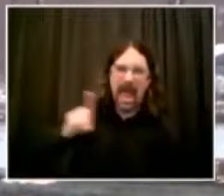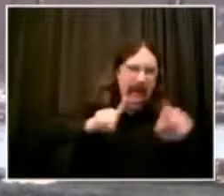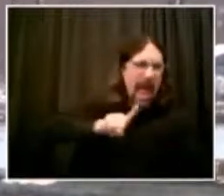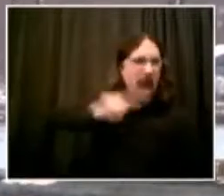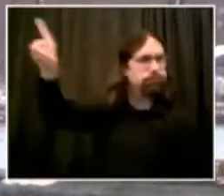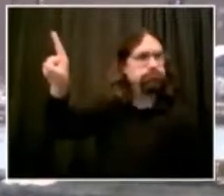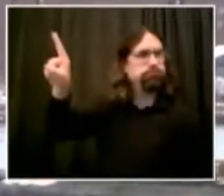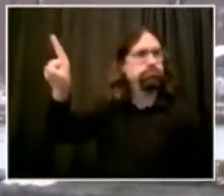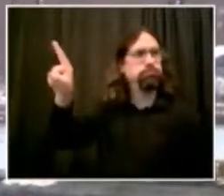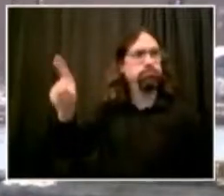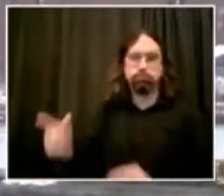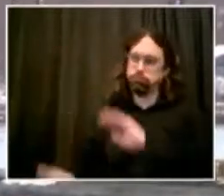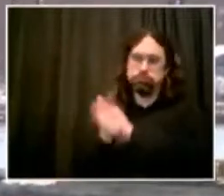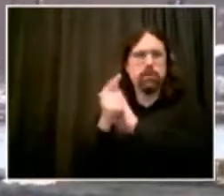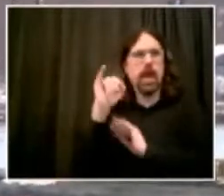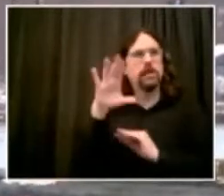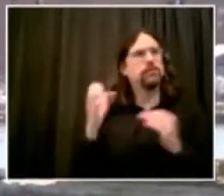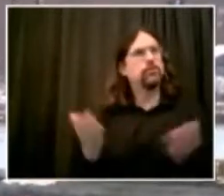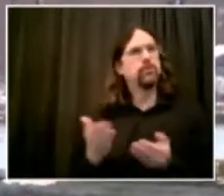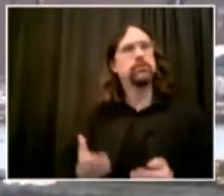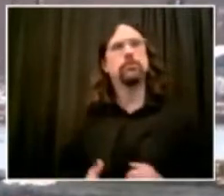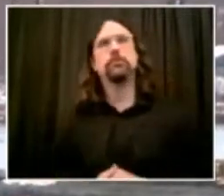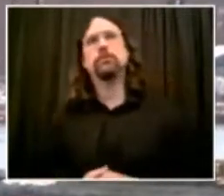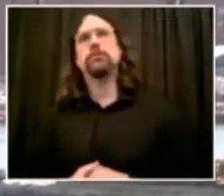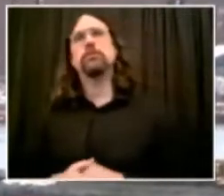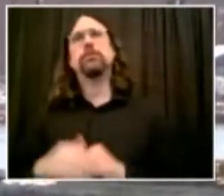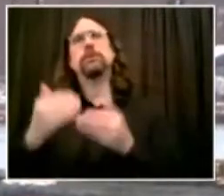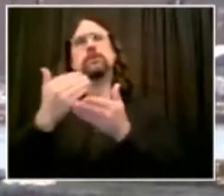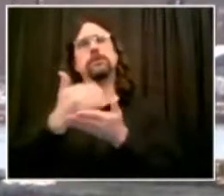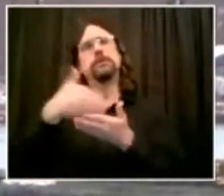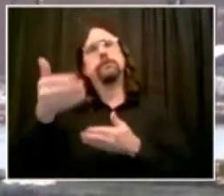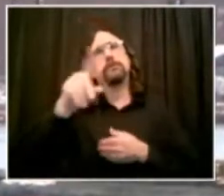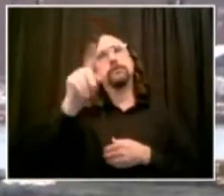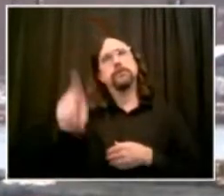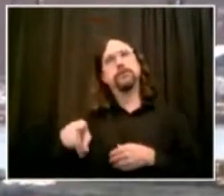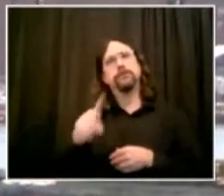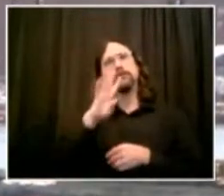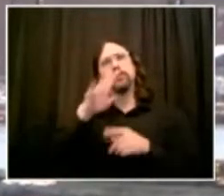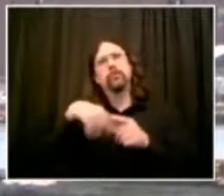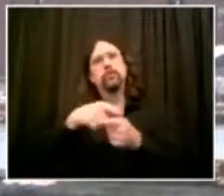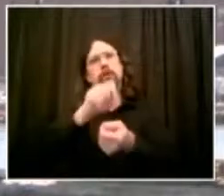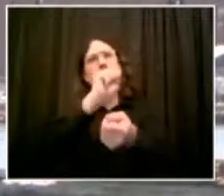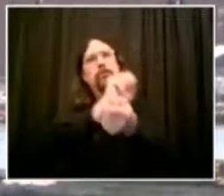than 24 hours. There was the possibility of that lawsuit over the weekend